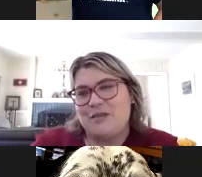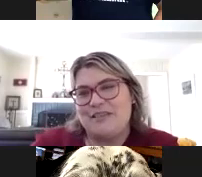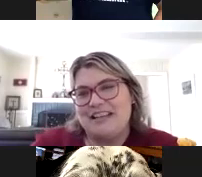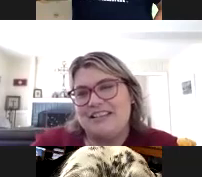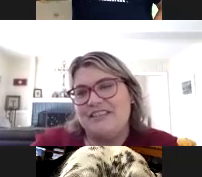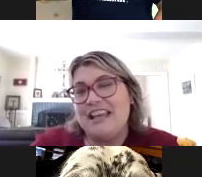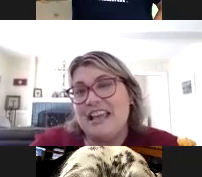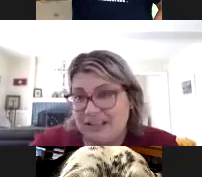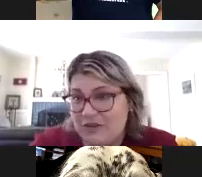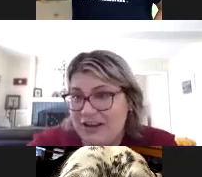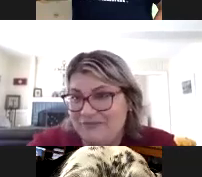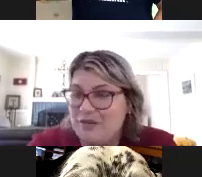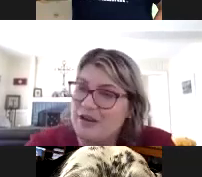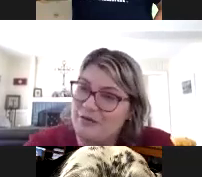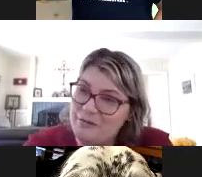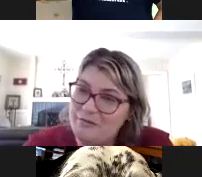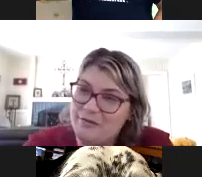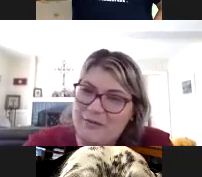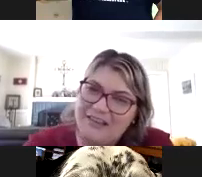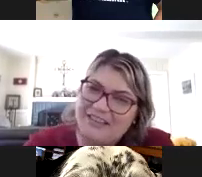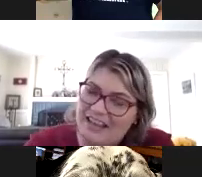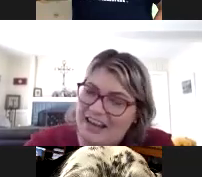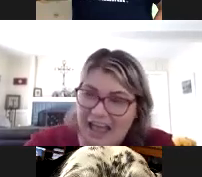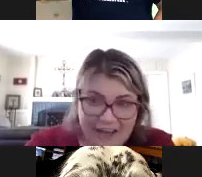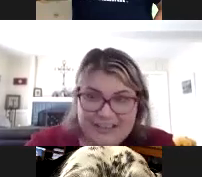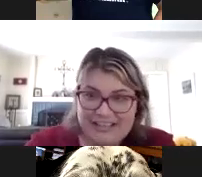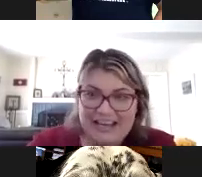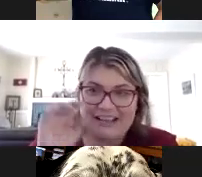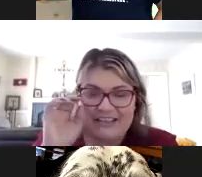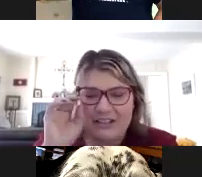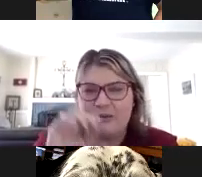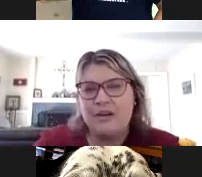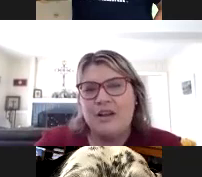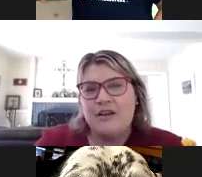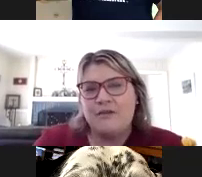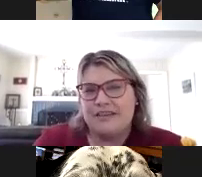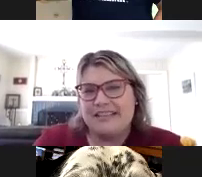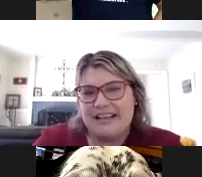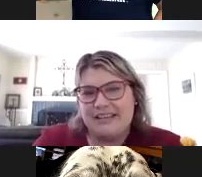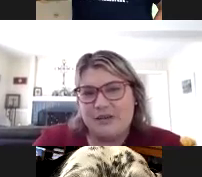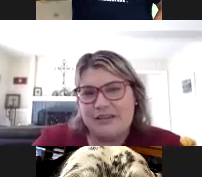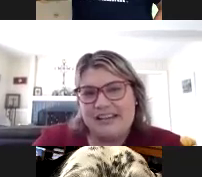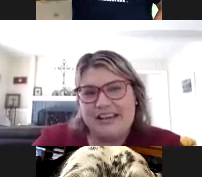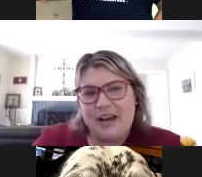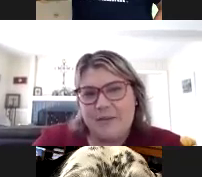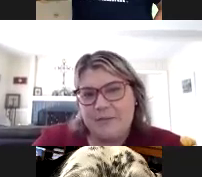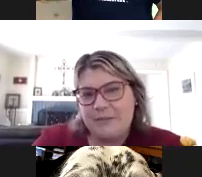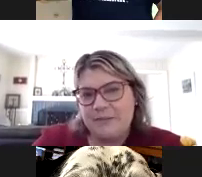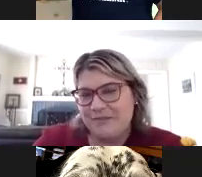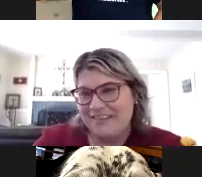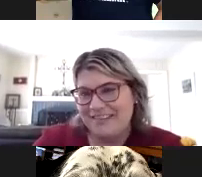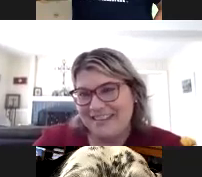College representatives is 3. You can have 1 member from the House, and every state gets 2 for the Senate. So you see